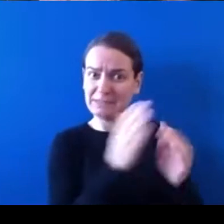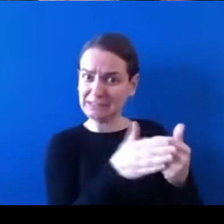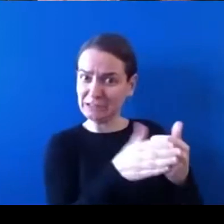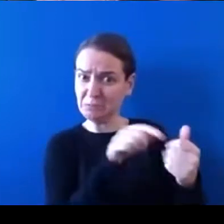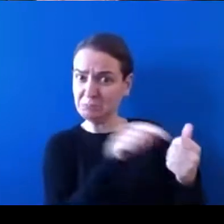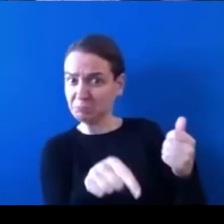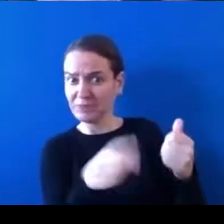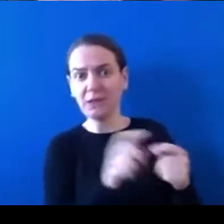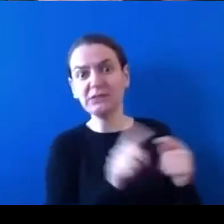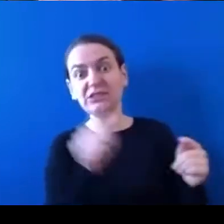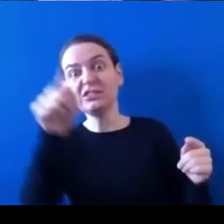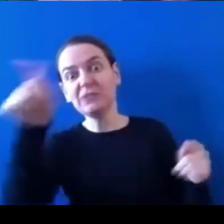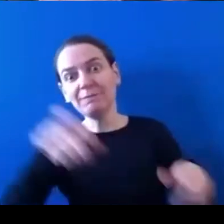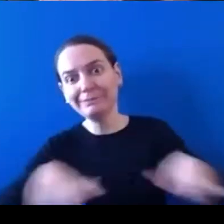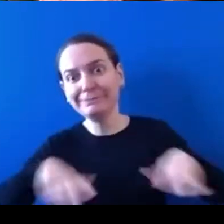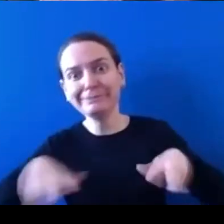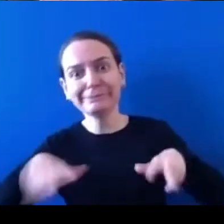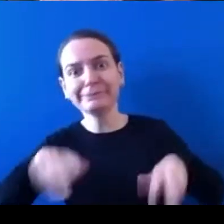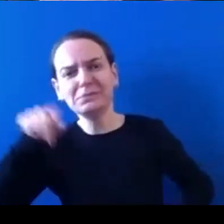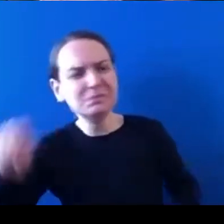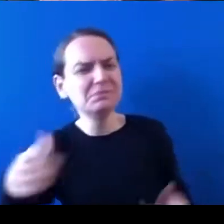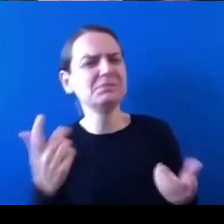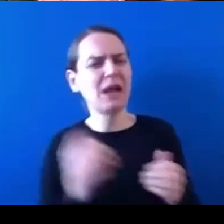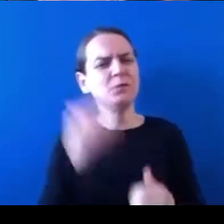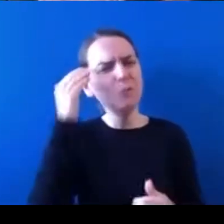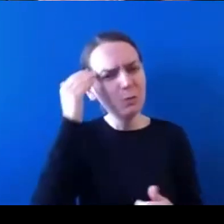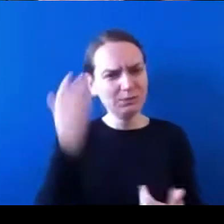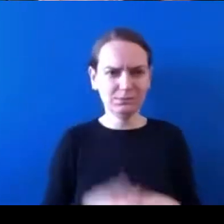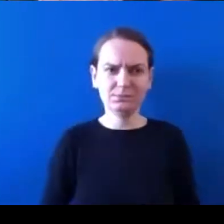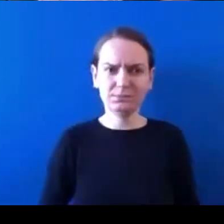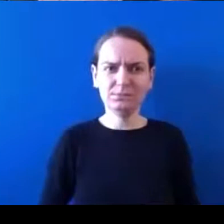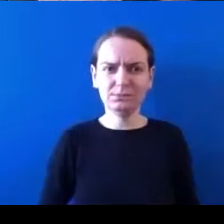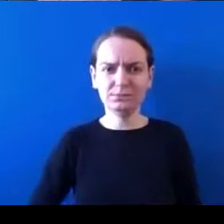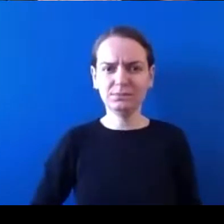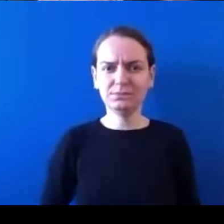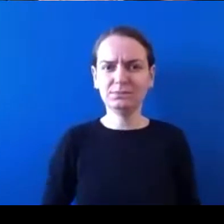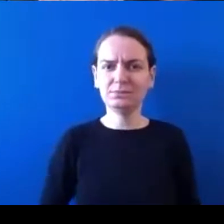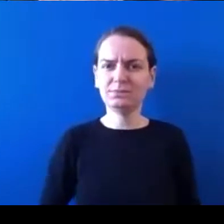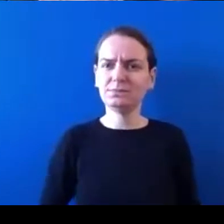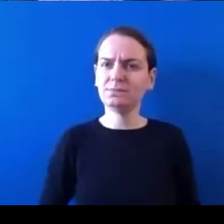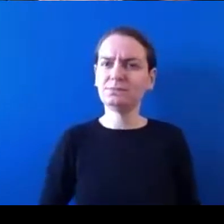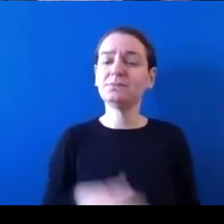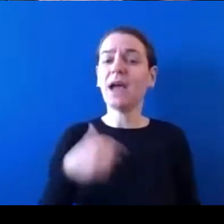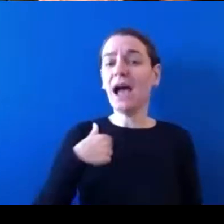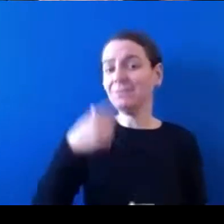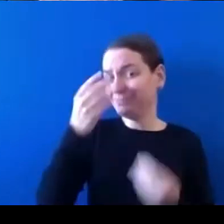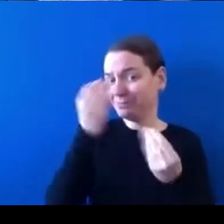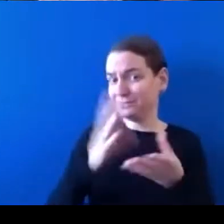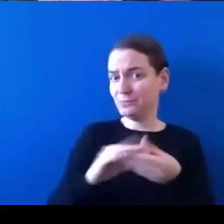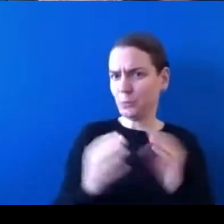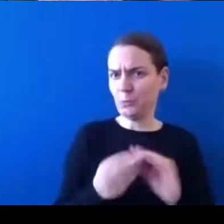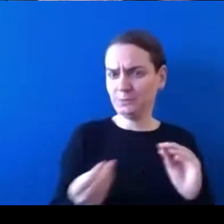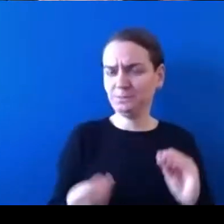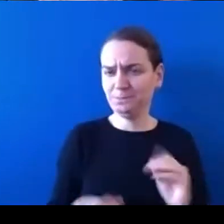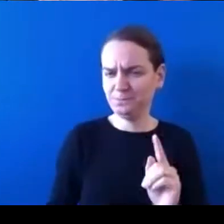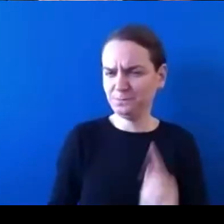was great because you just had to learn one building and you were set for 4 years. However, getting to that building, the dorms